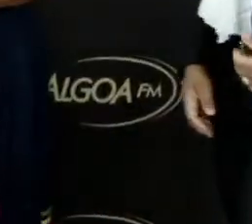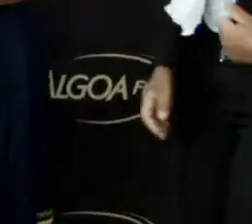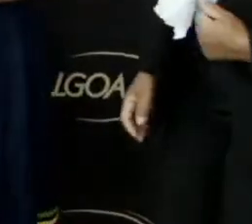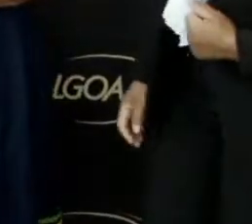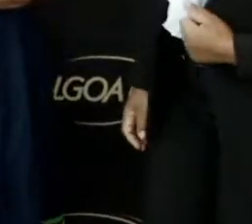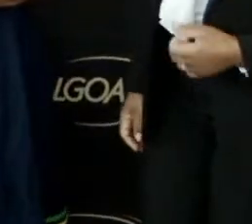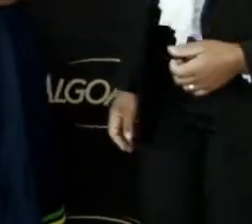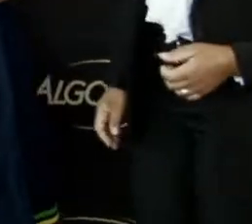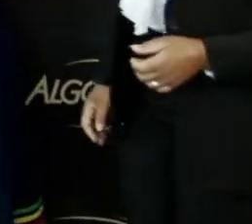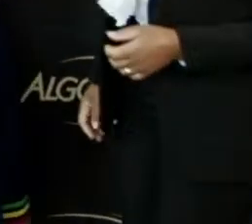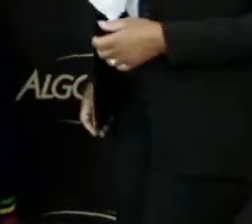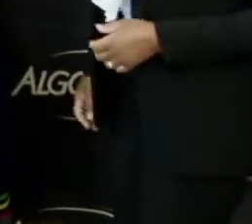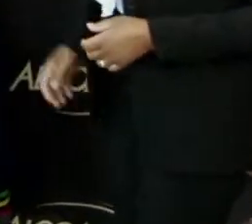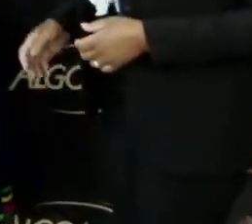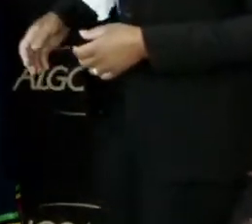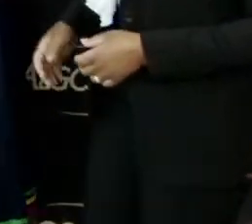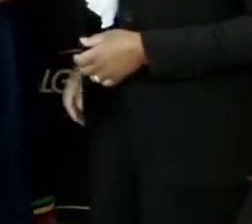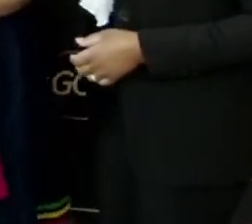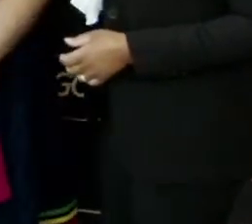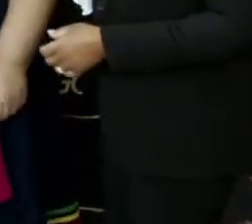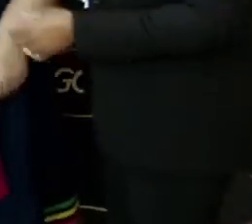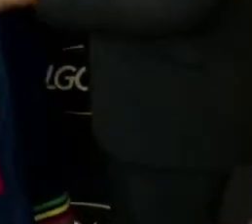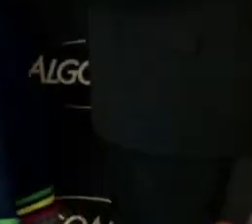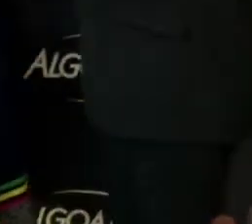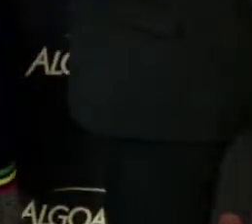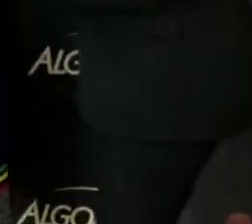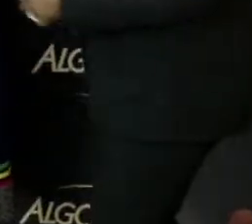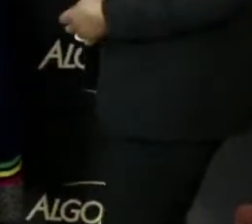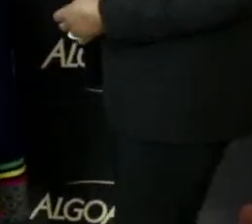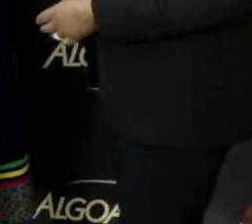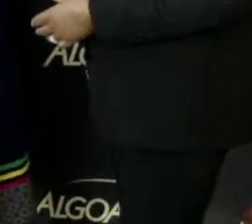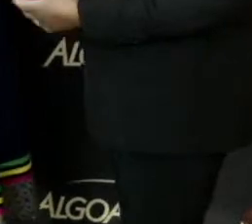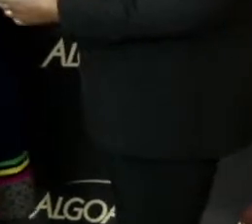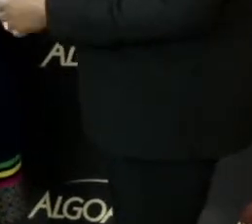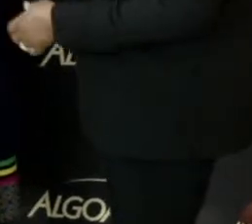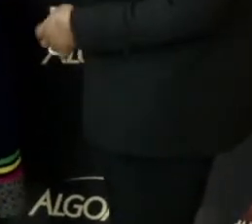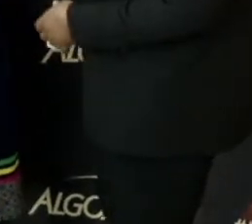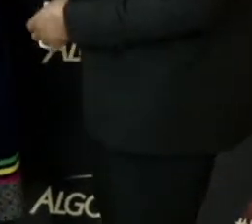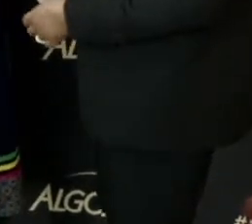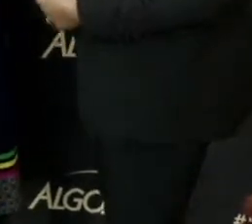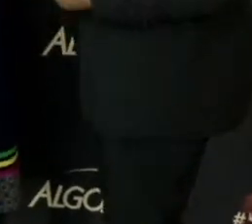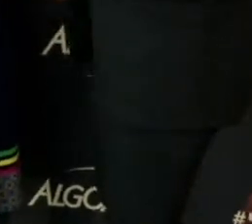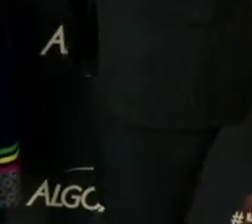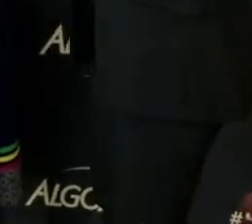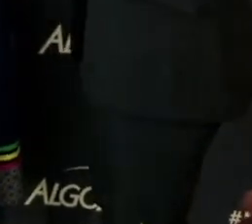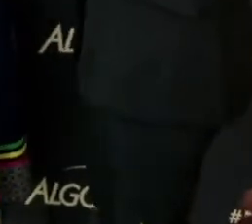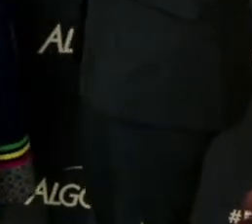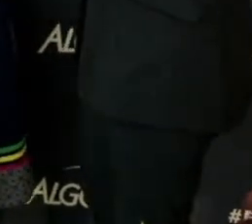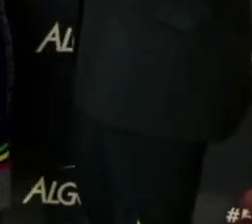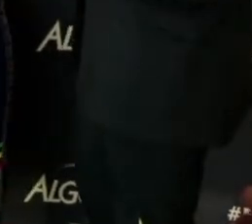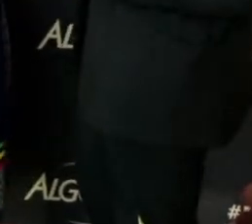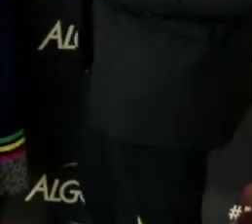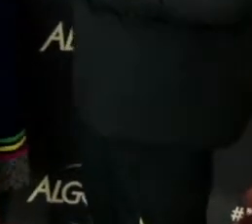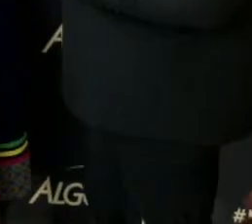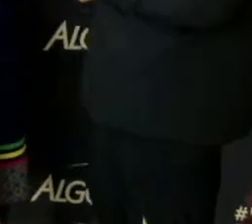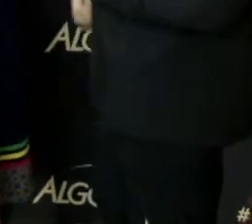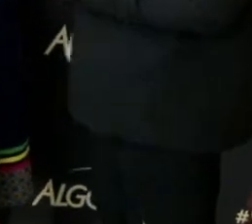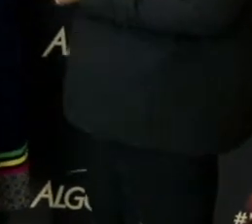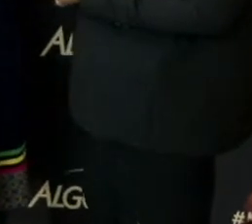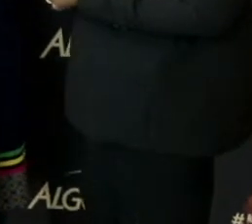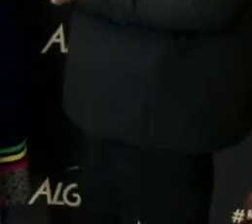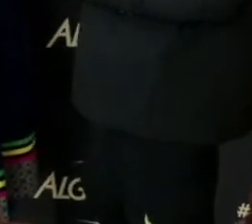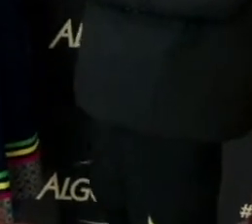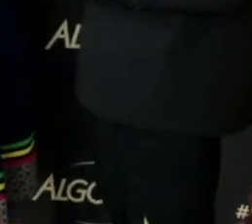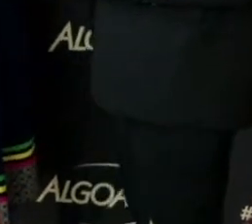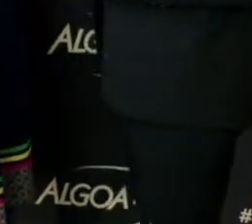Helen Sauce August, joined by the Director General of the Eastern Cape, Mr.